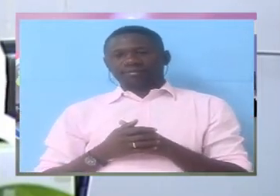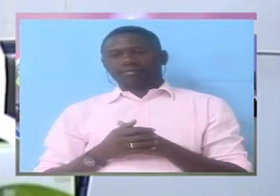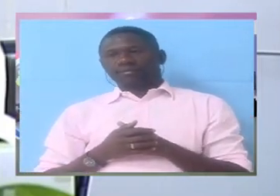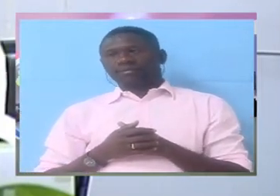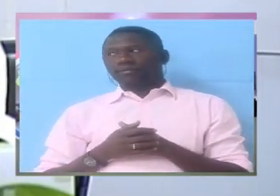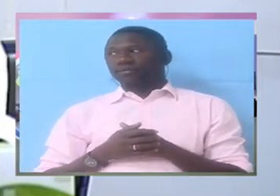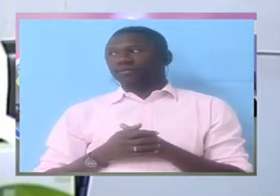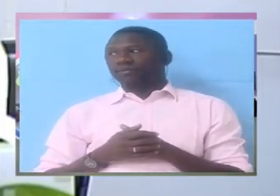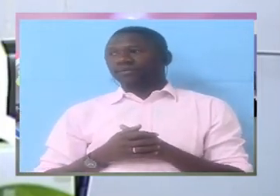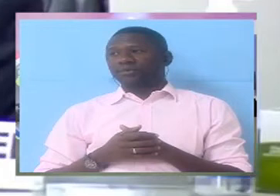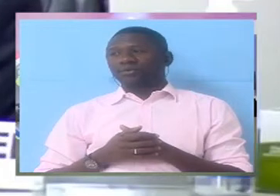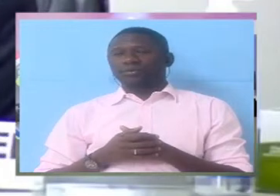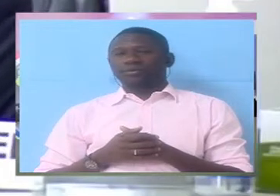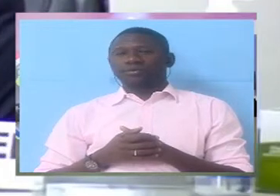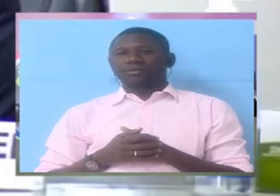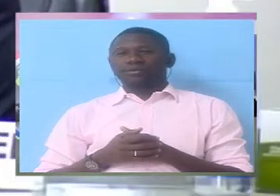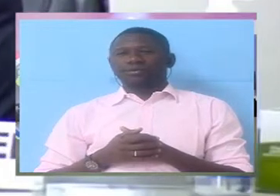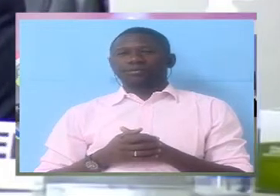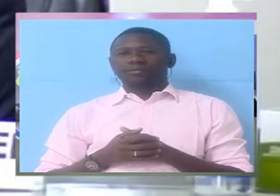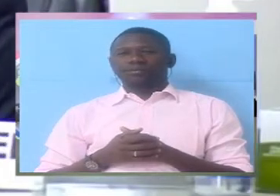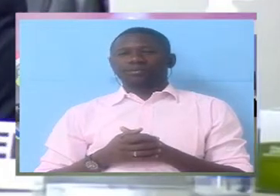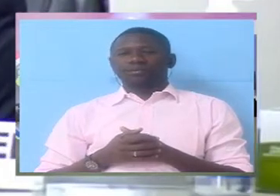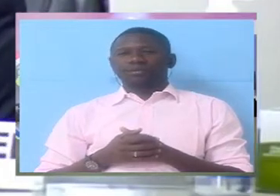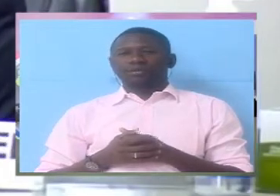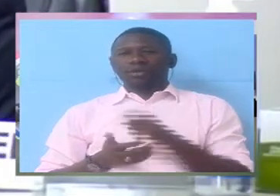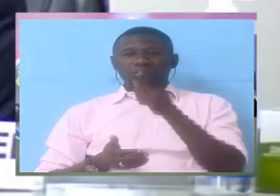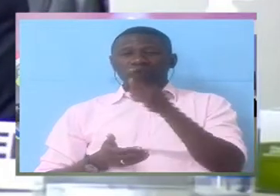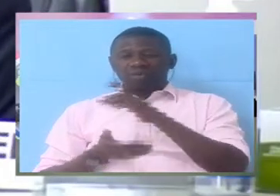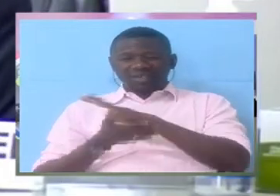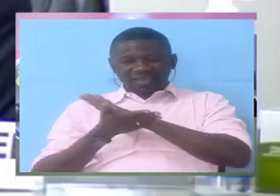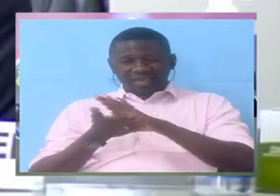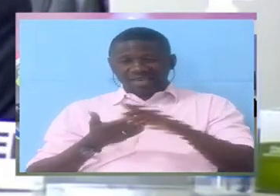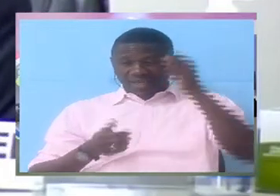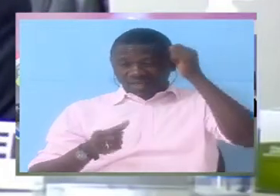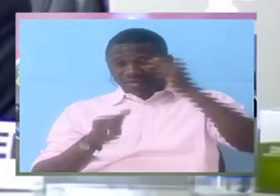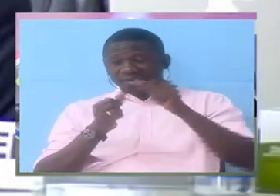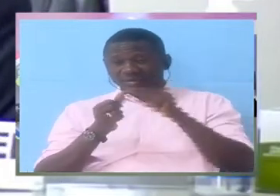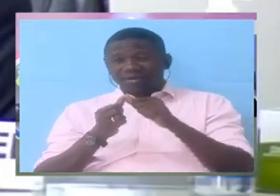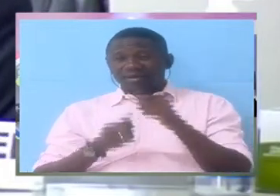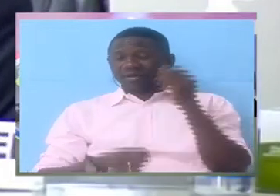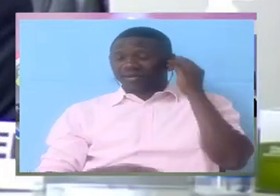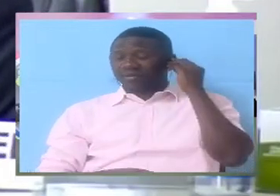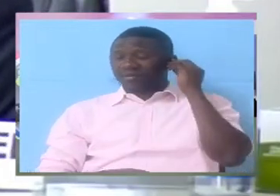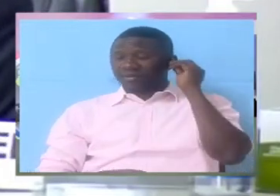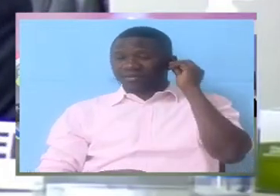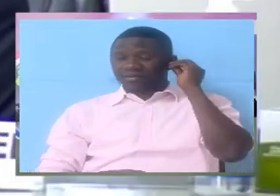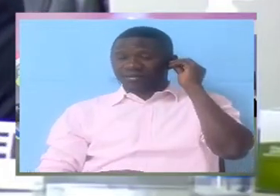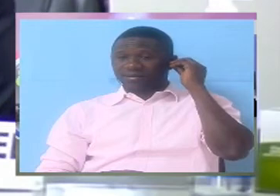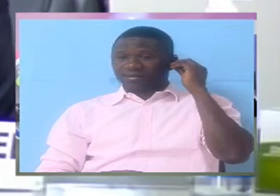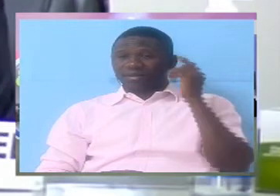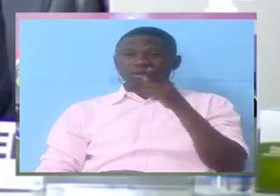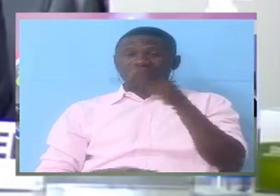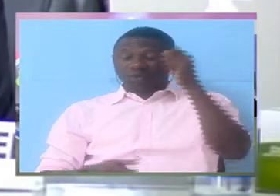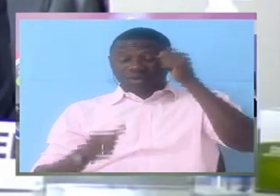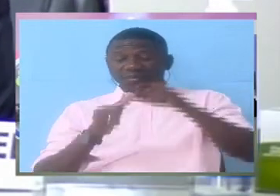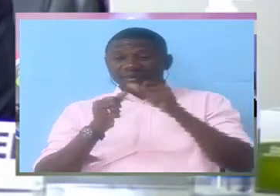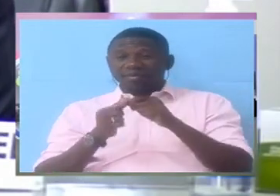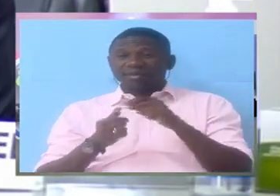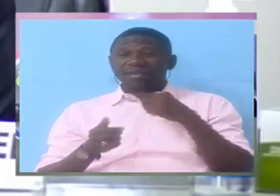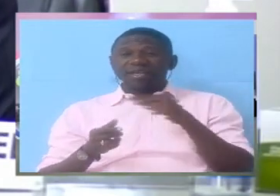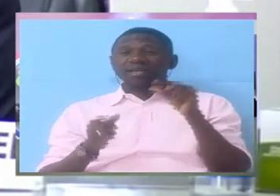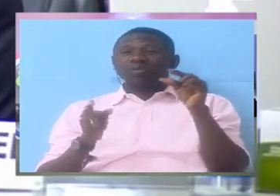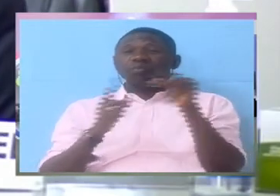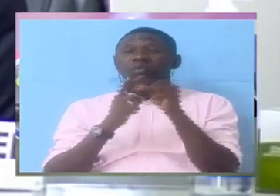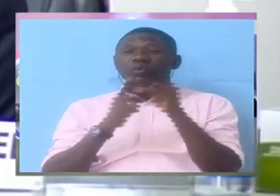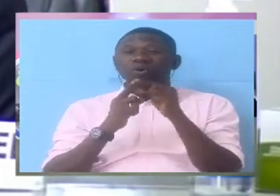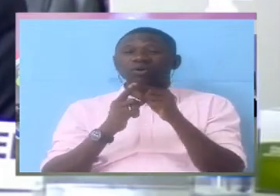You clearly remember that term being used during those days, correct? Pardon? I say you clearly remember that phrase